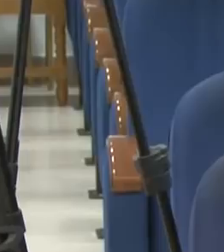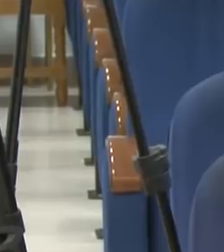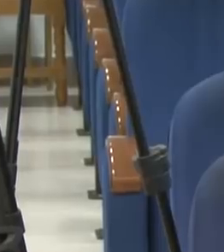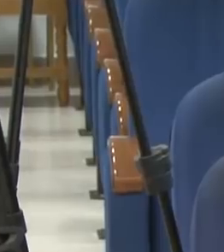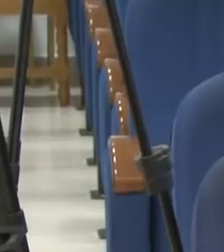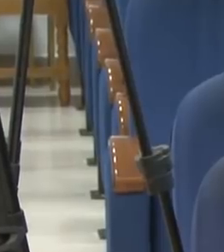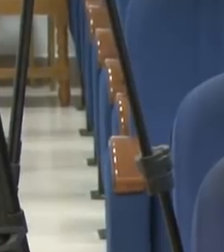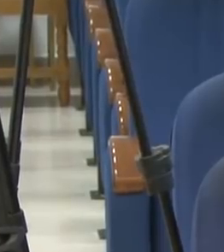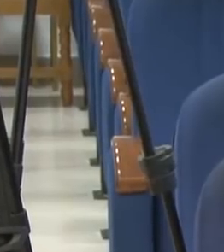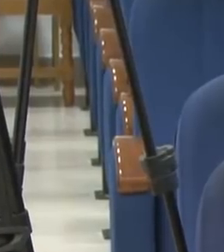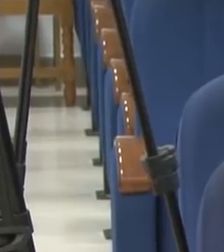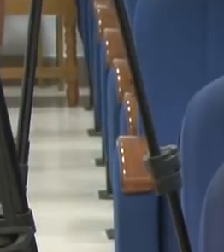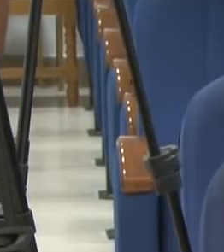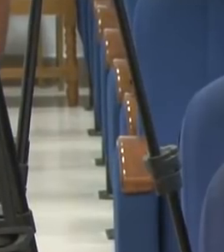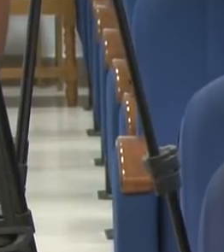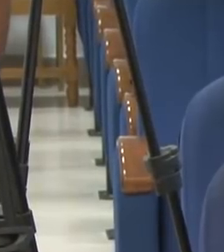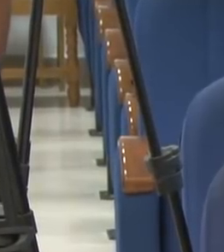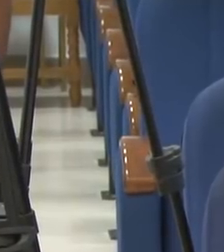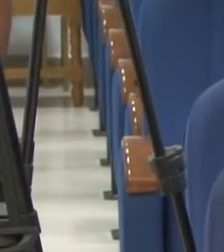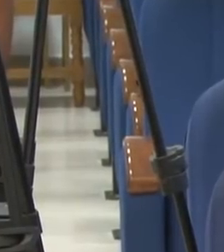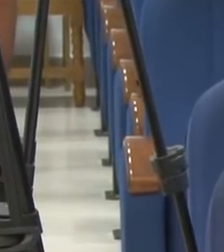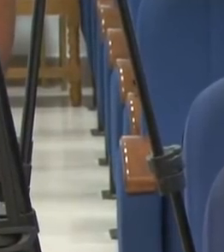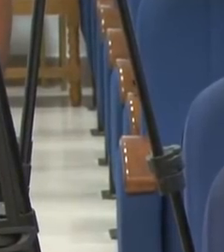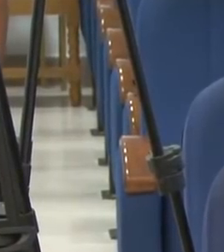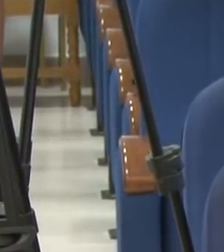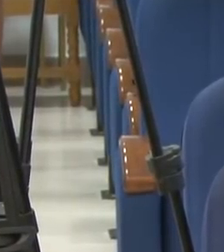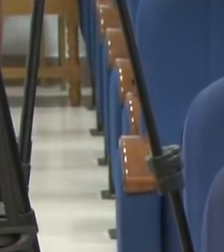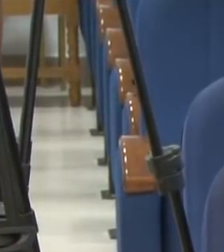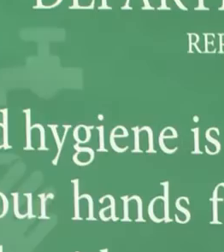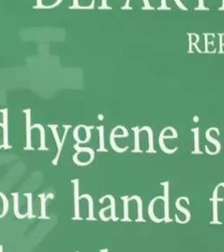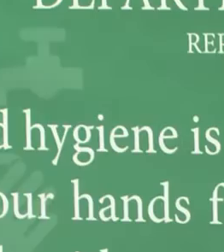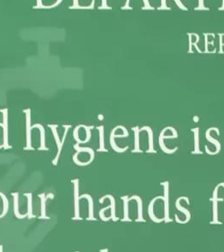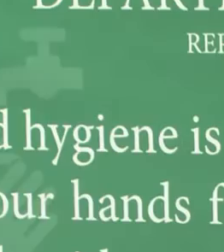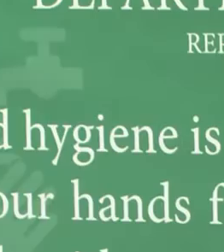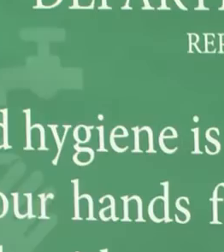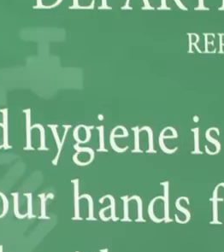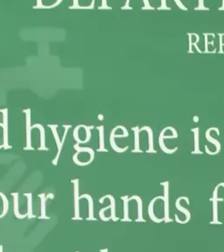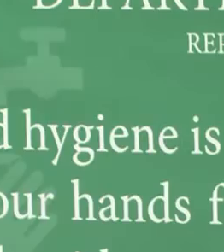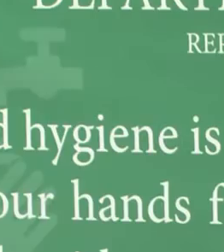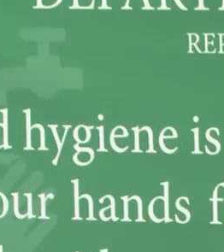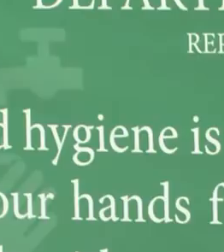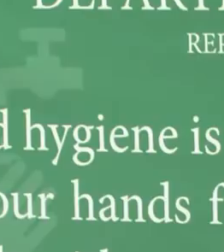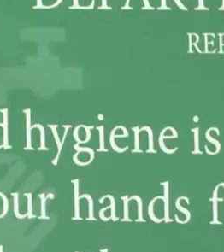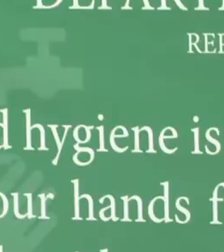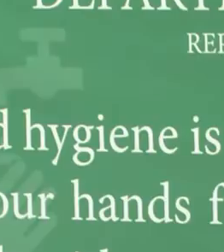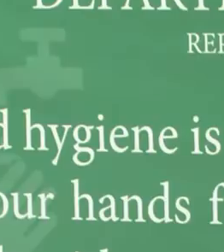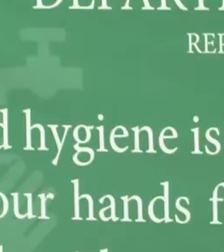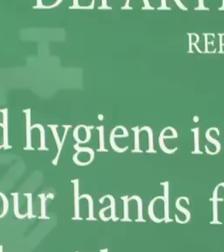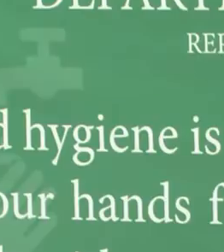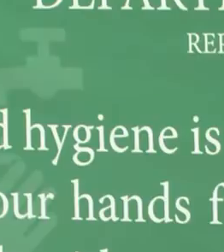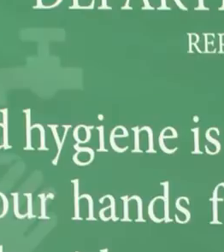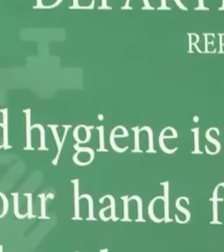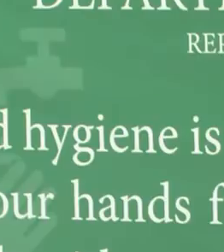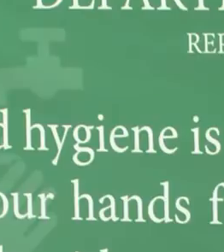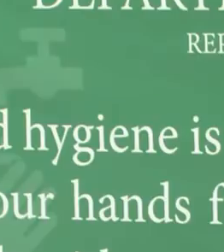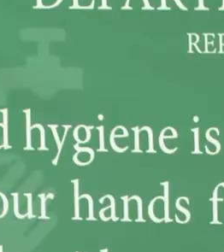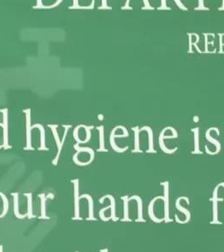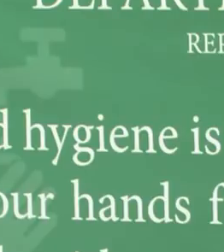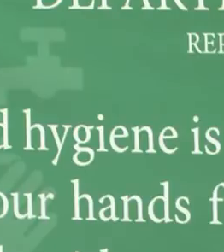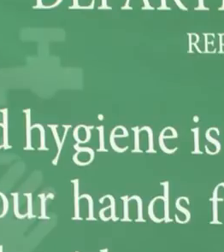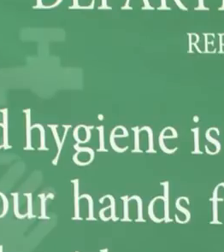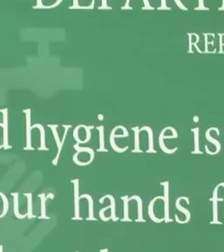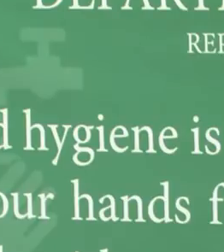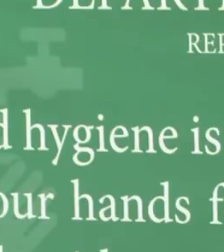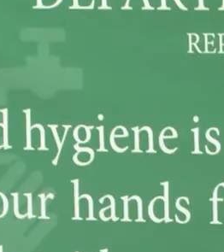the 5th of April. Sorry. So on Monday, it would be 28 days after. The last case was detected,